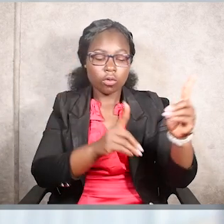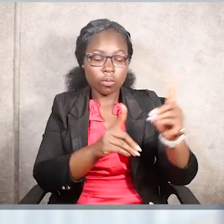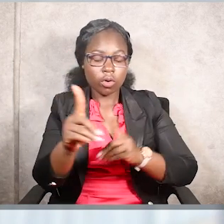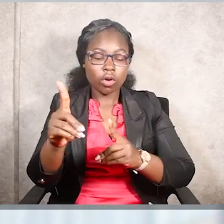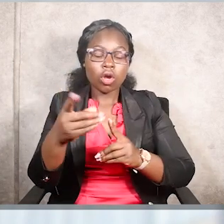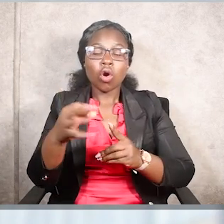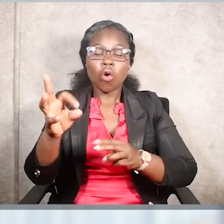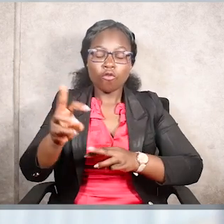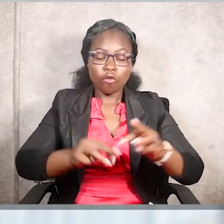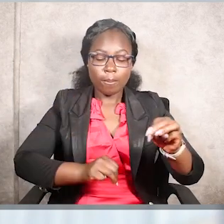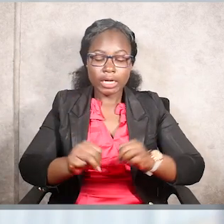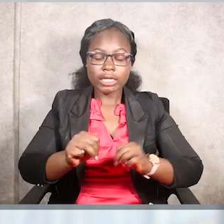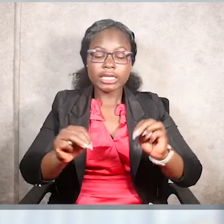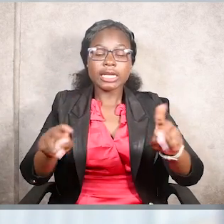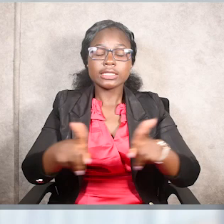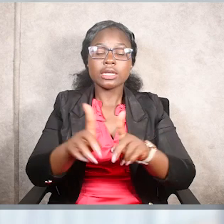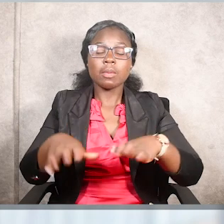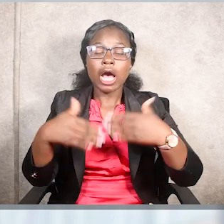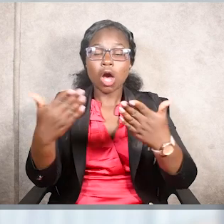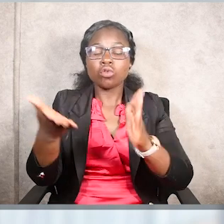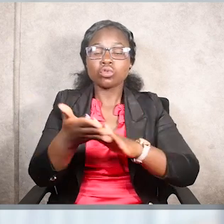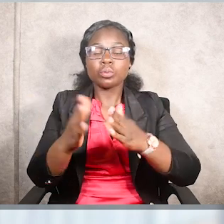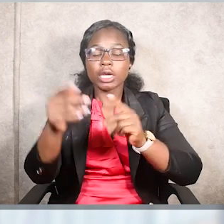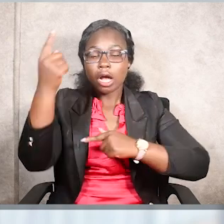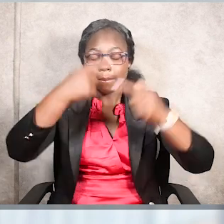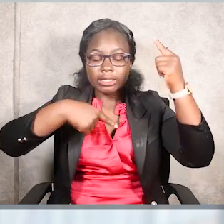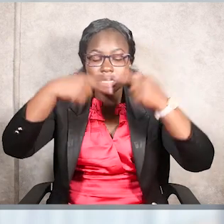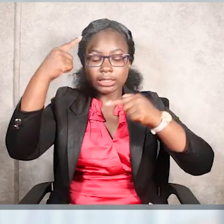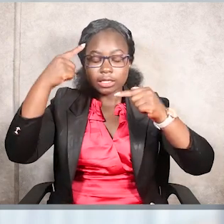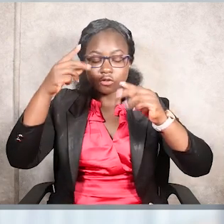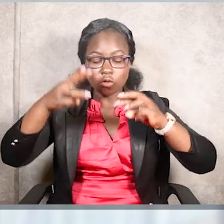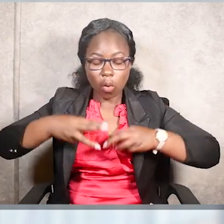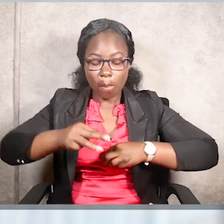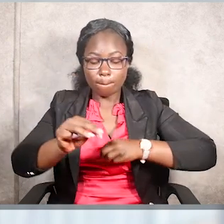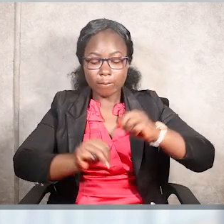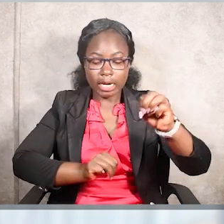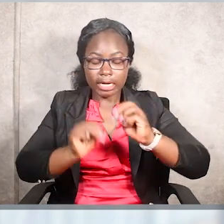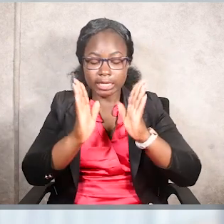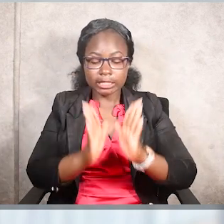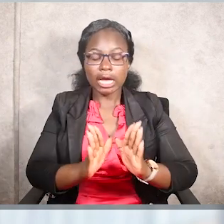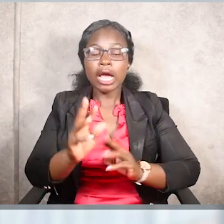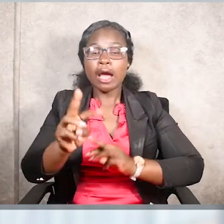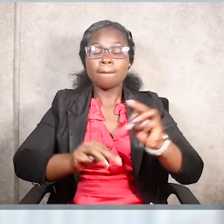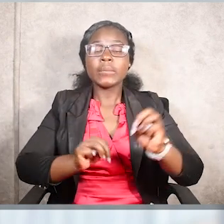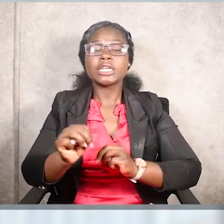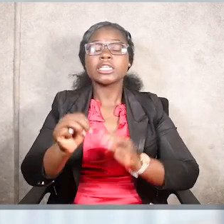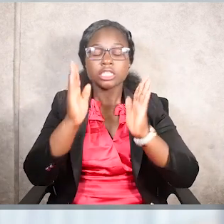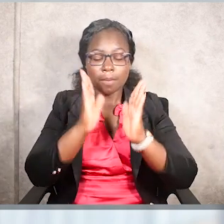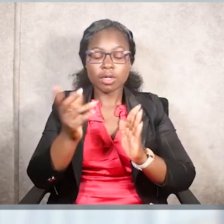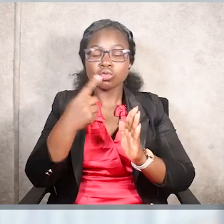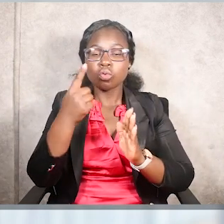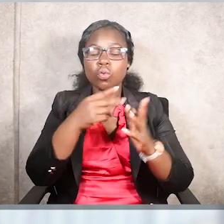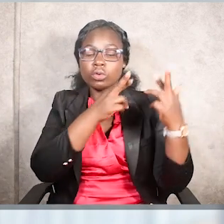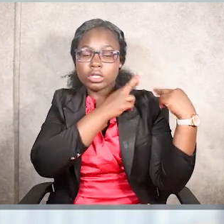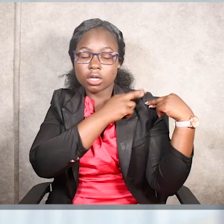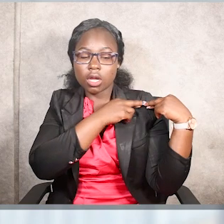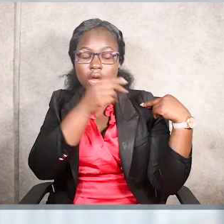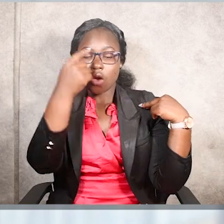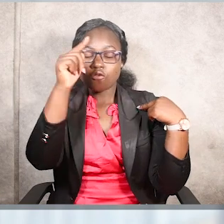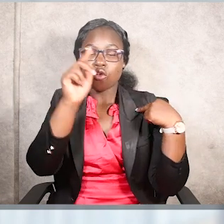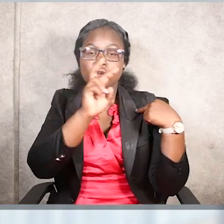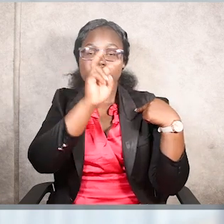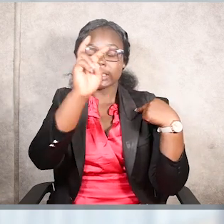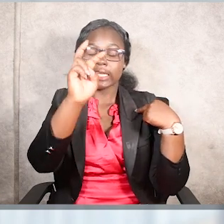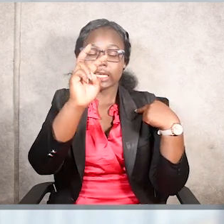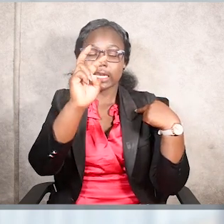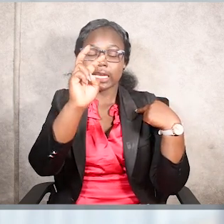aspects of management and how to be a successful manager. A manager is a person who is responsible for overseeing